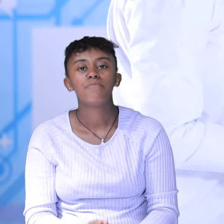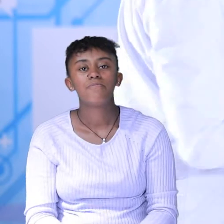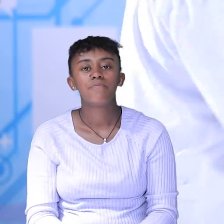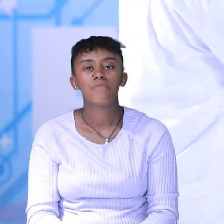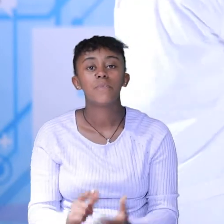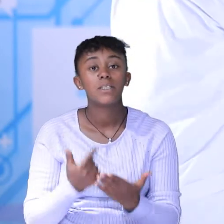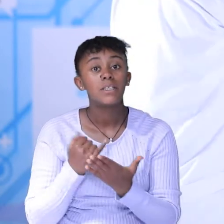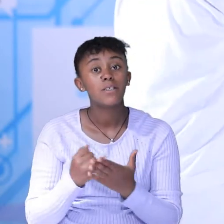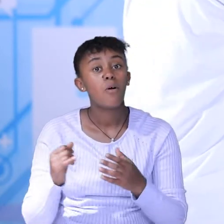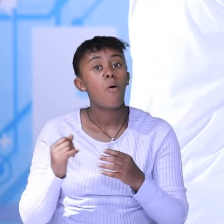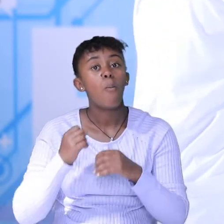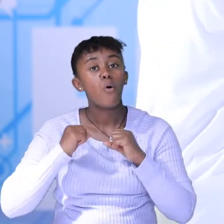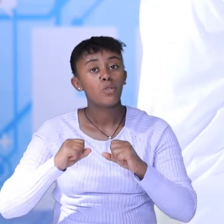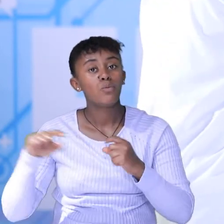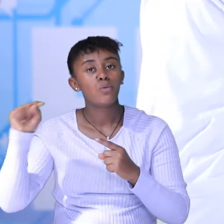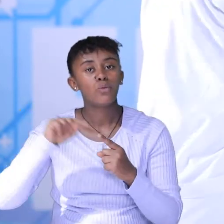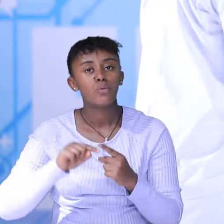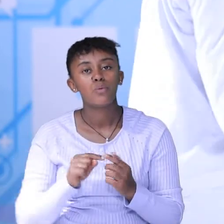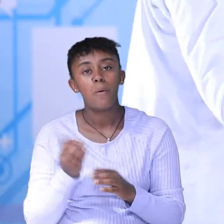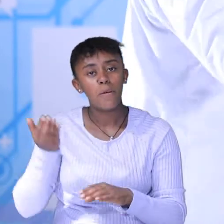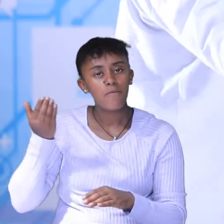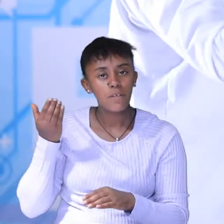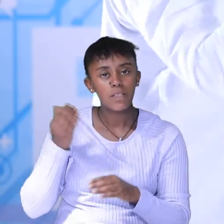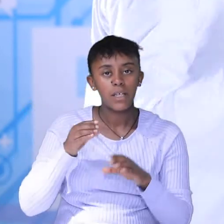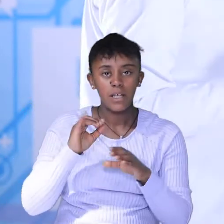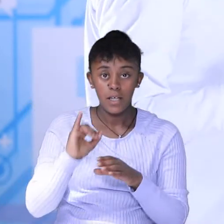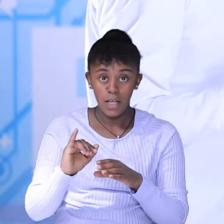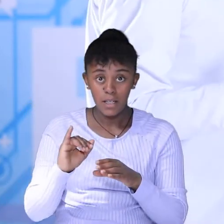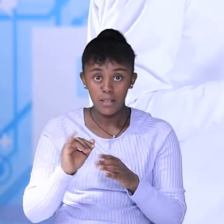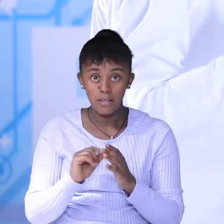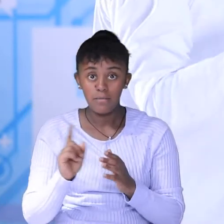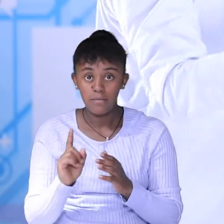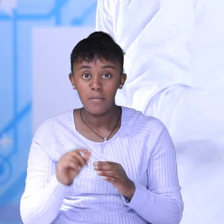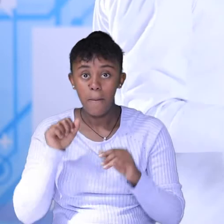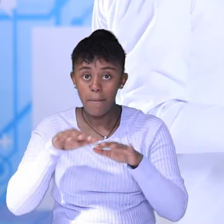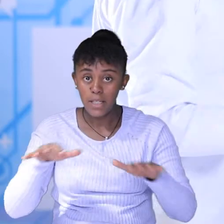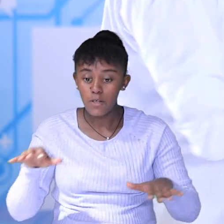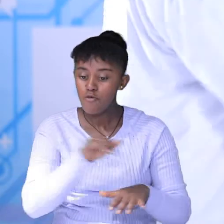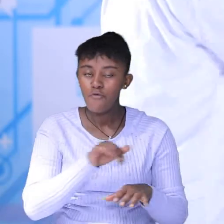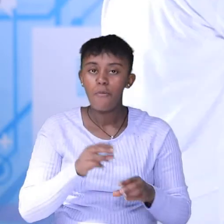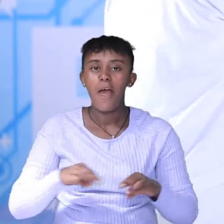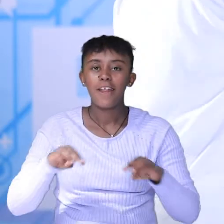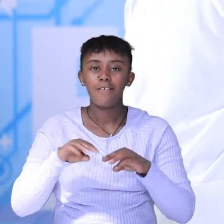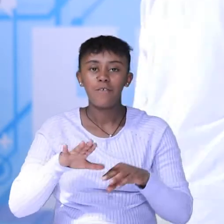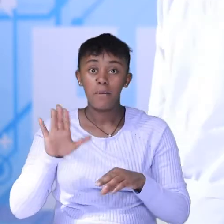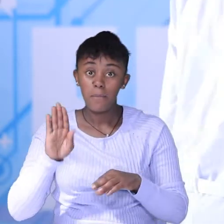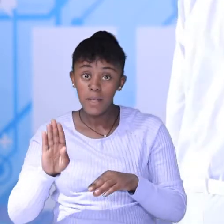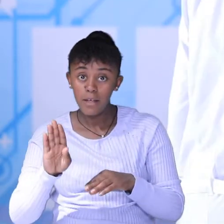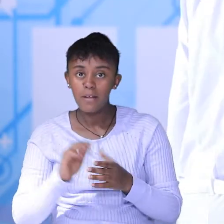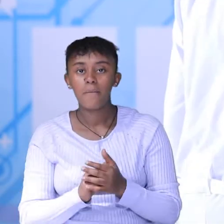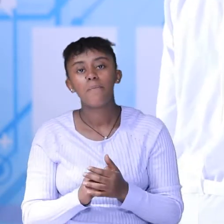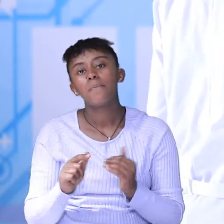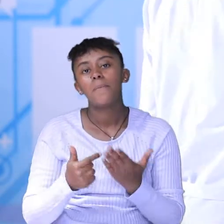Actually, it's possible to determine using previously, if a current carrying conductor is immersed into a uniform magnetic field, it's possible